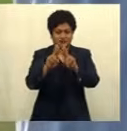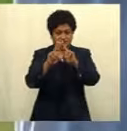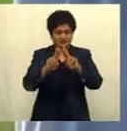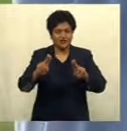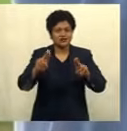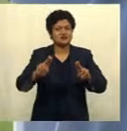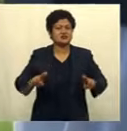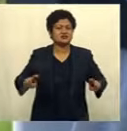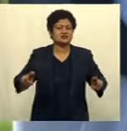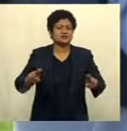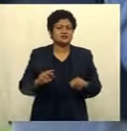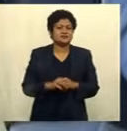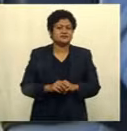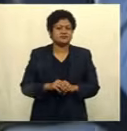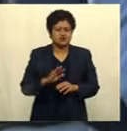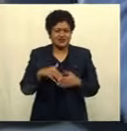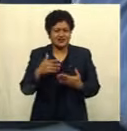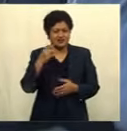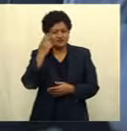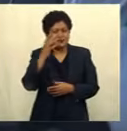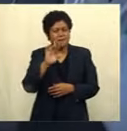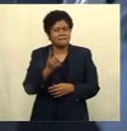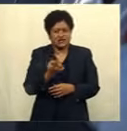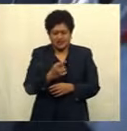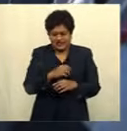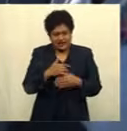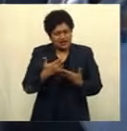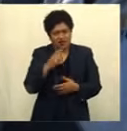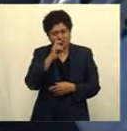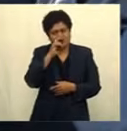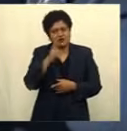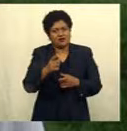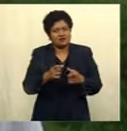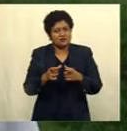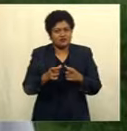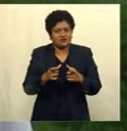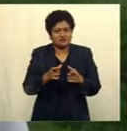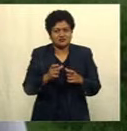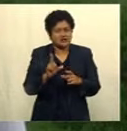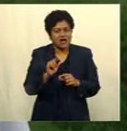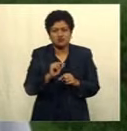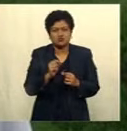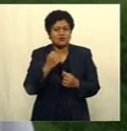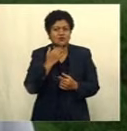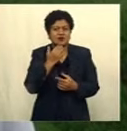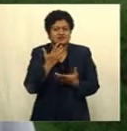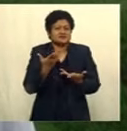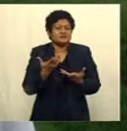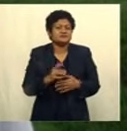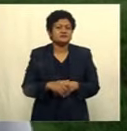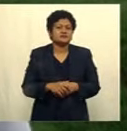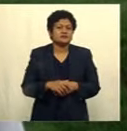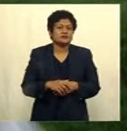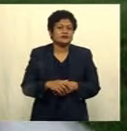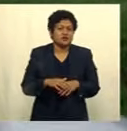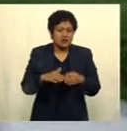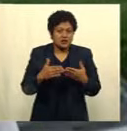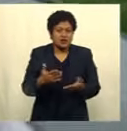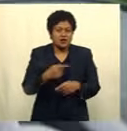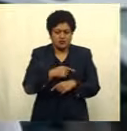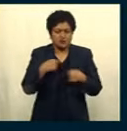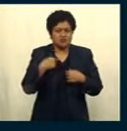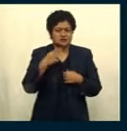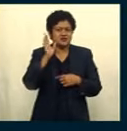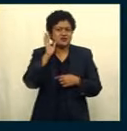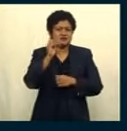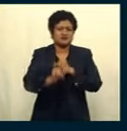that's a concern, but at the moment, it's out of our hands. So all we wait for is to hear back from the International